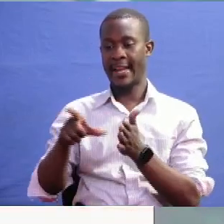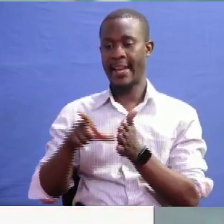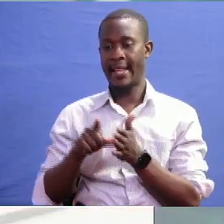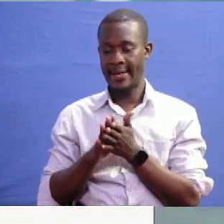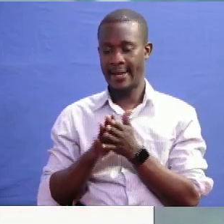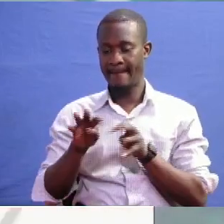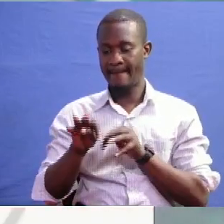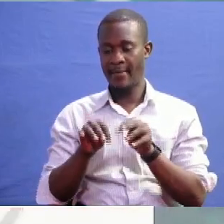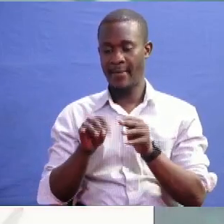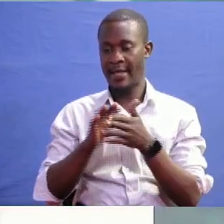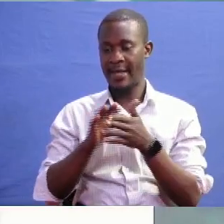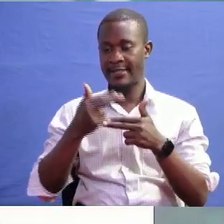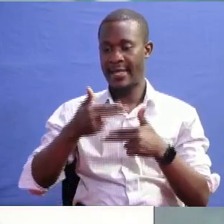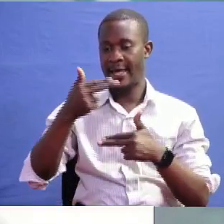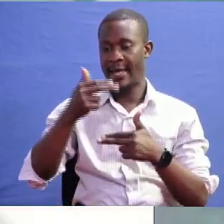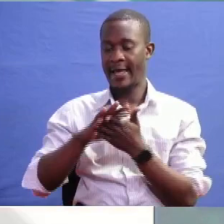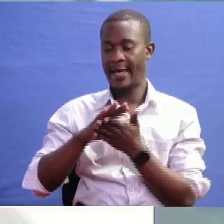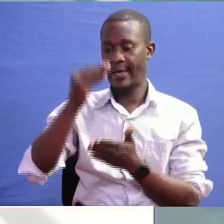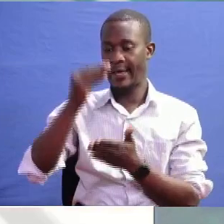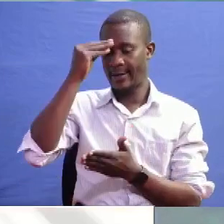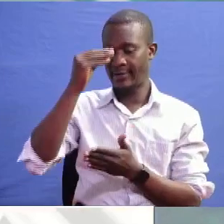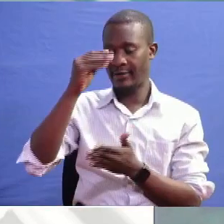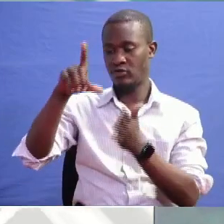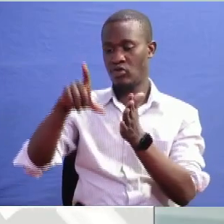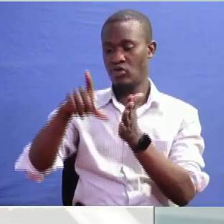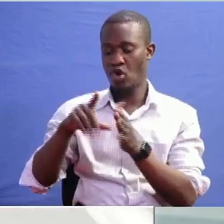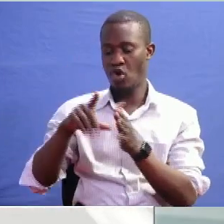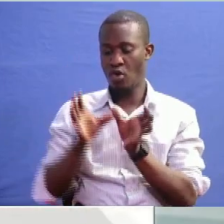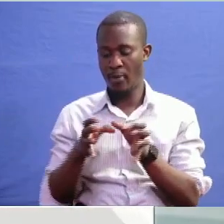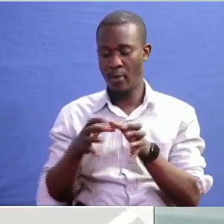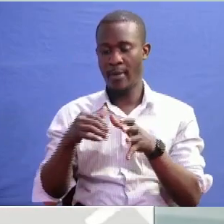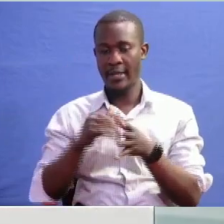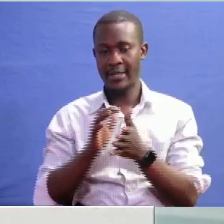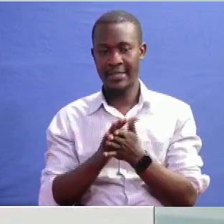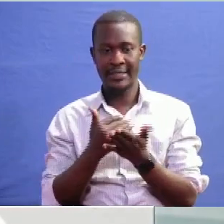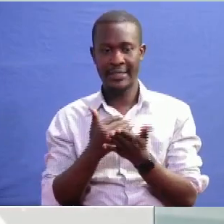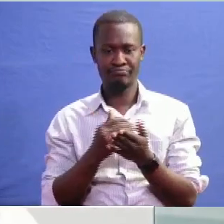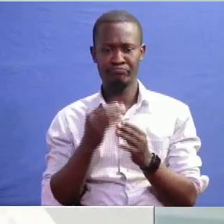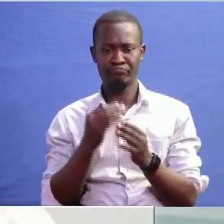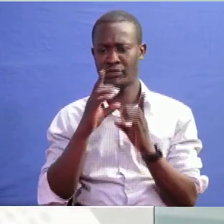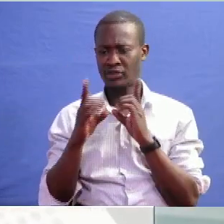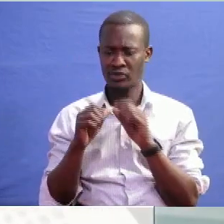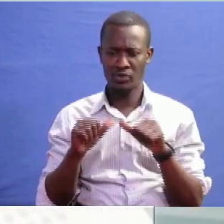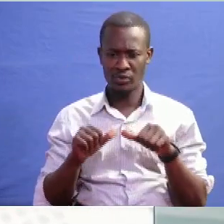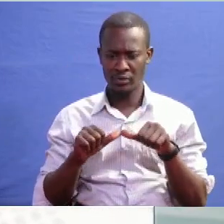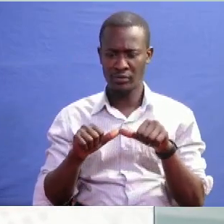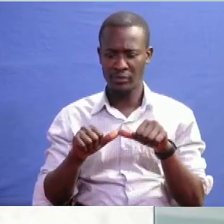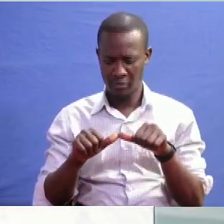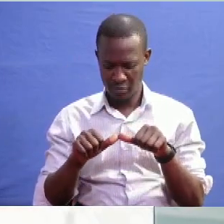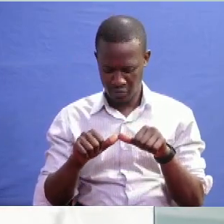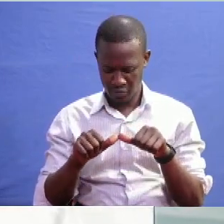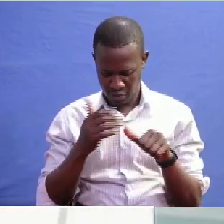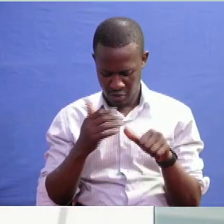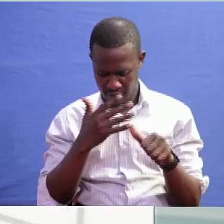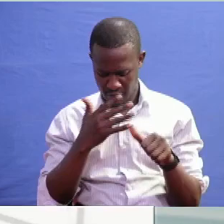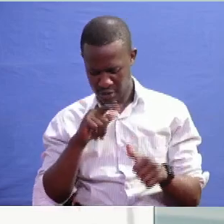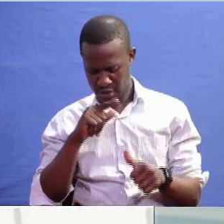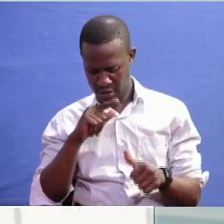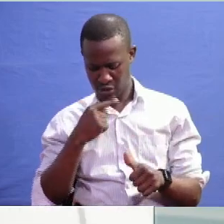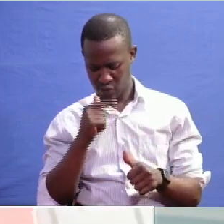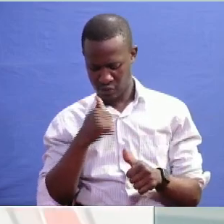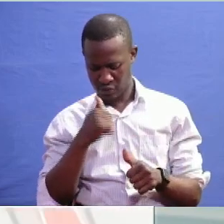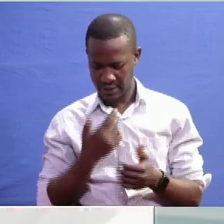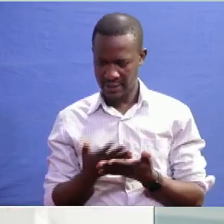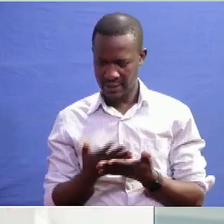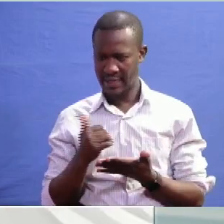at the Higher Education Loan Board, and this particular discussion still continues here. And Mr. Ndegwa, of course, you mentioned a